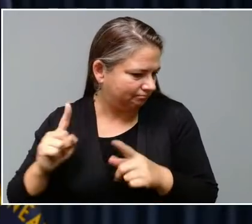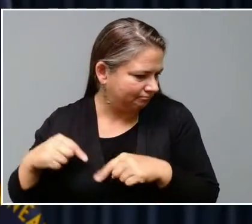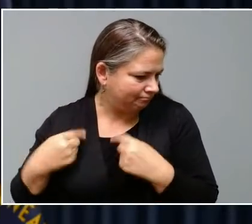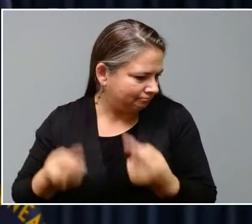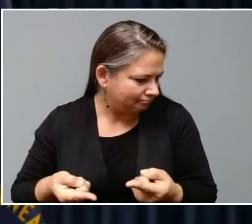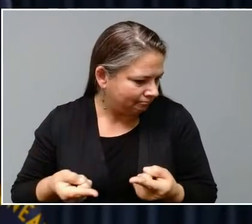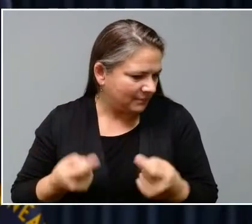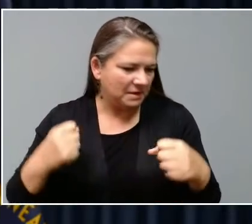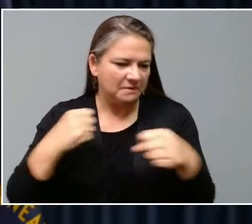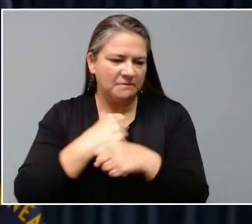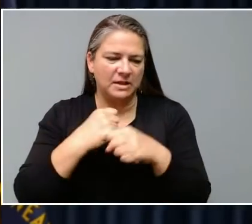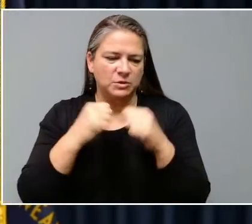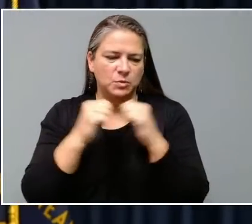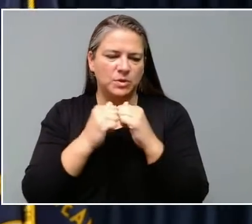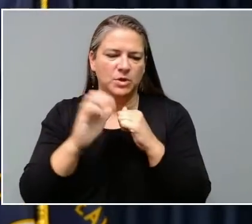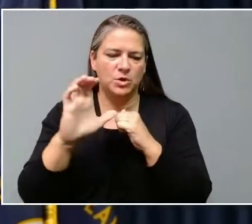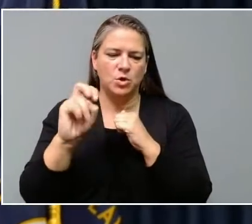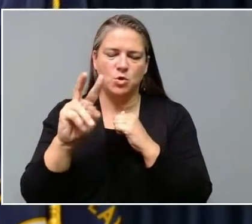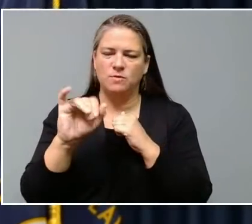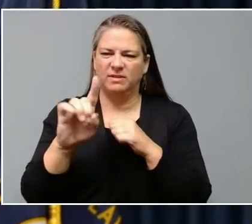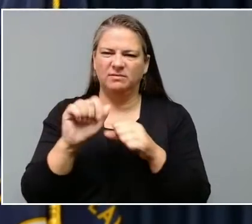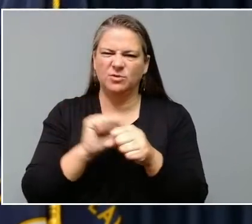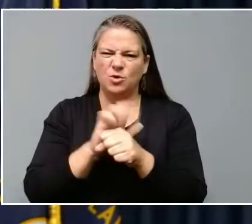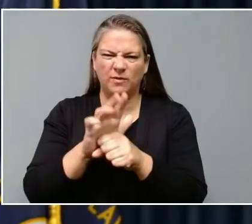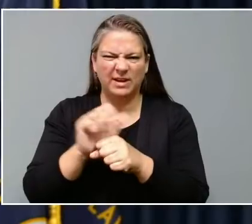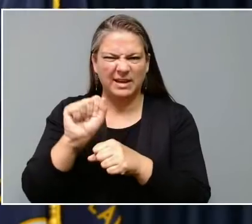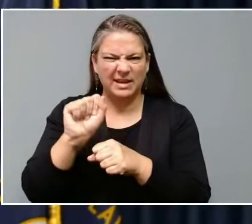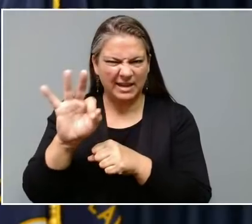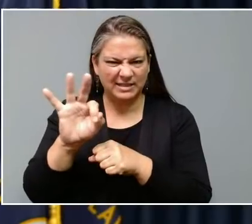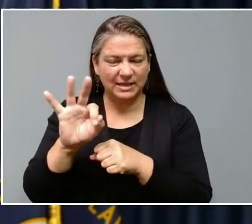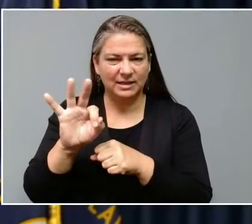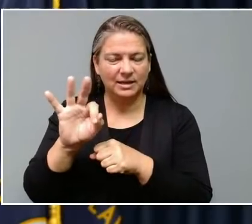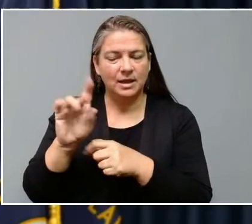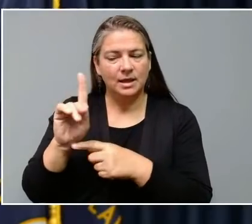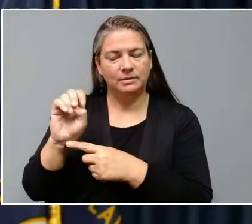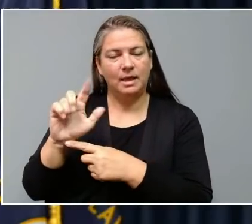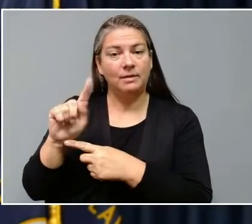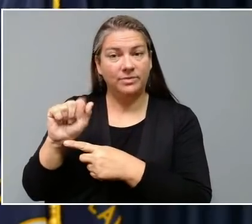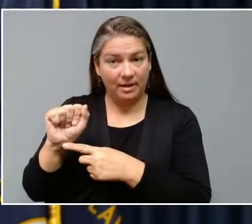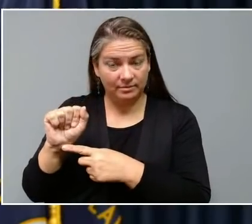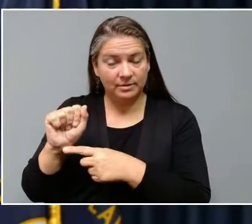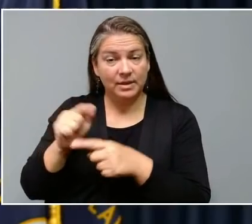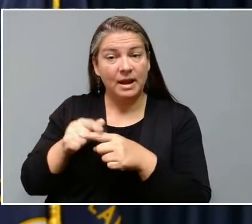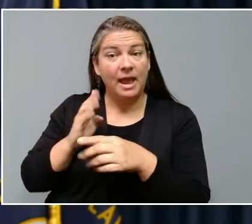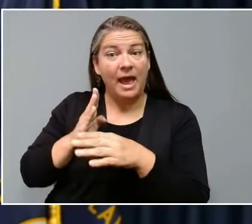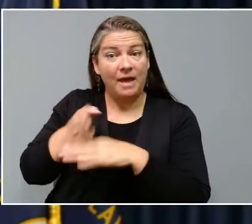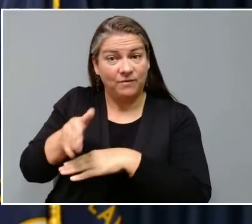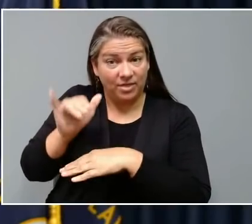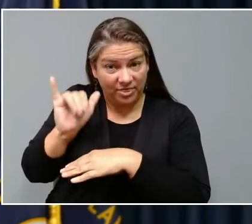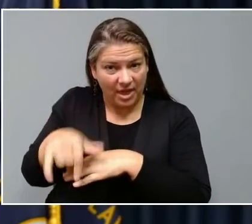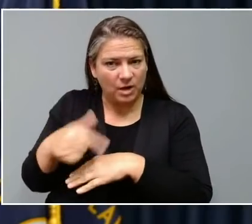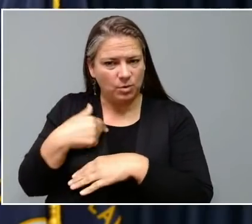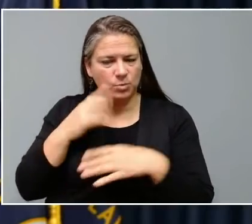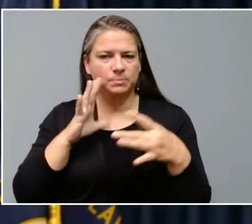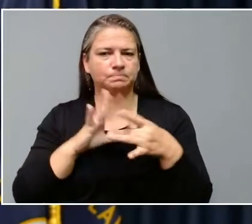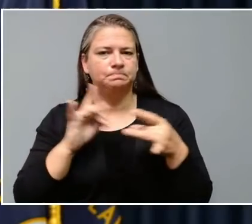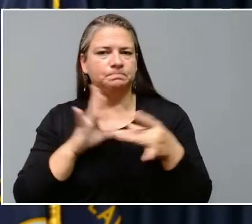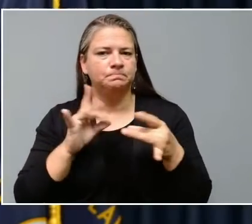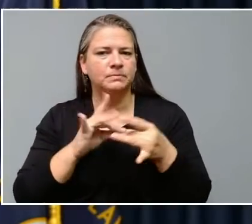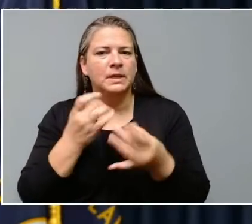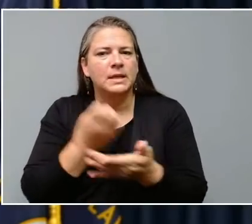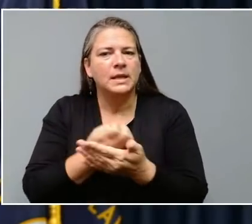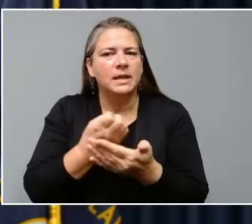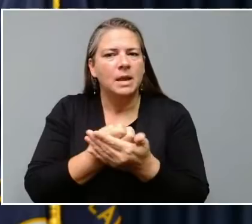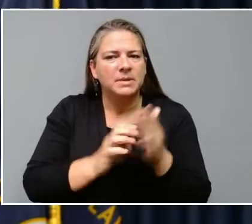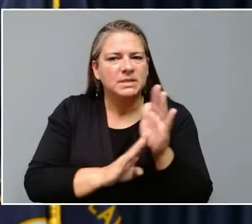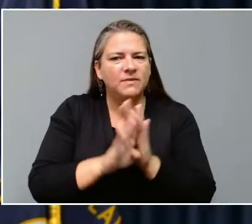COVID-19, specifically the Delta variant. Afterwards, we'll delve into some more good economic development, good news, and some